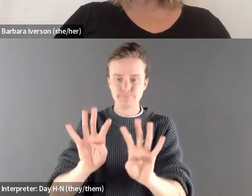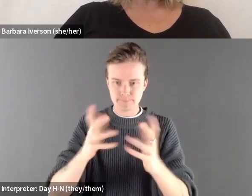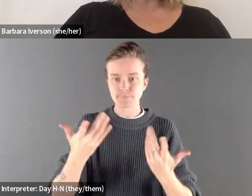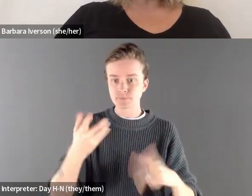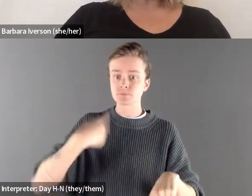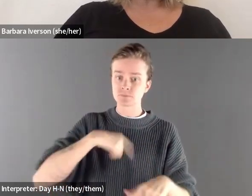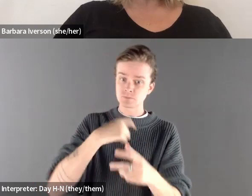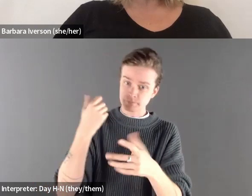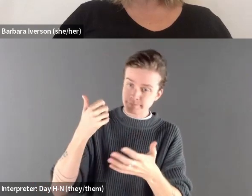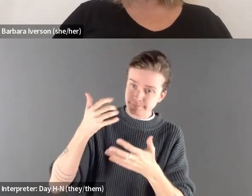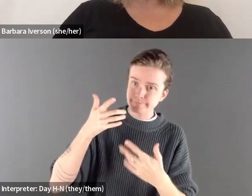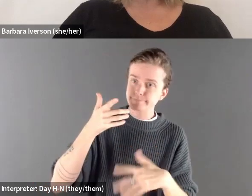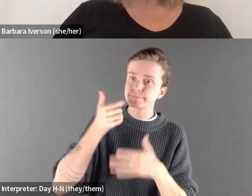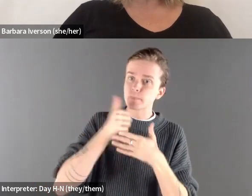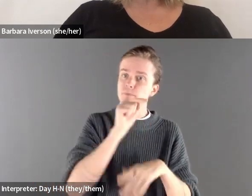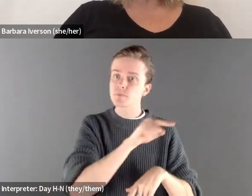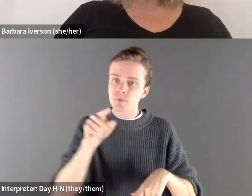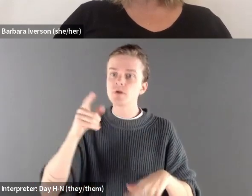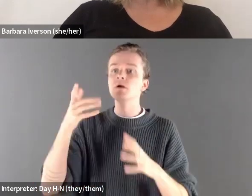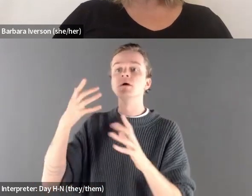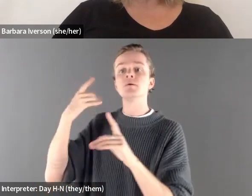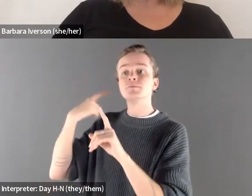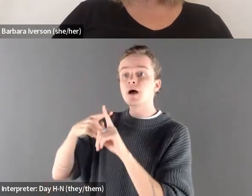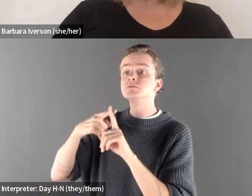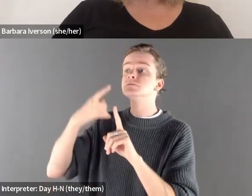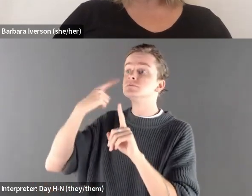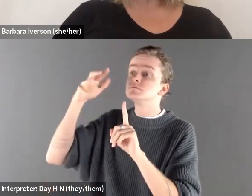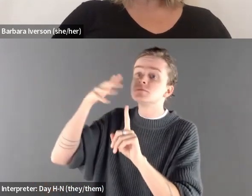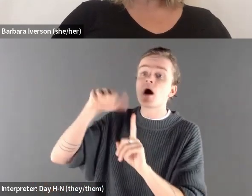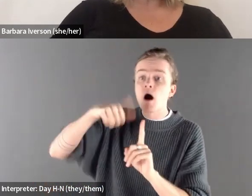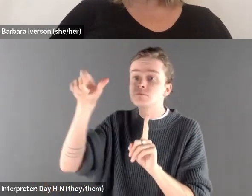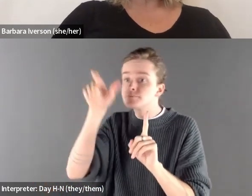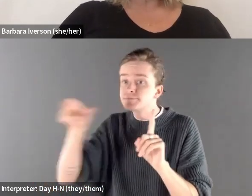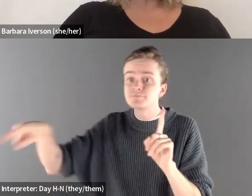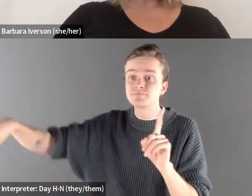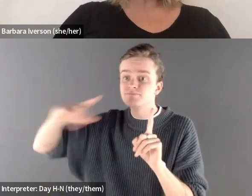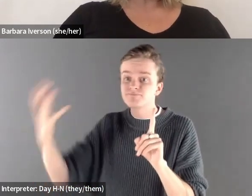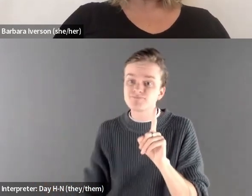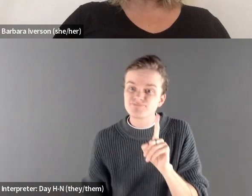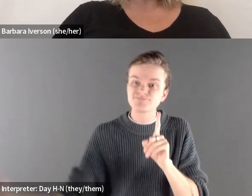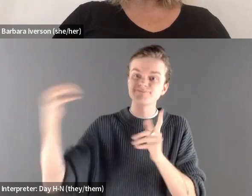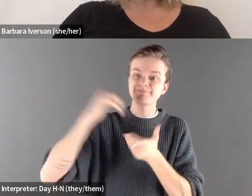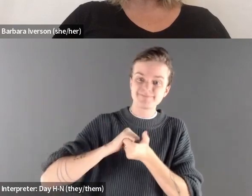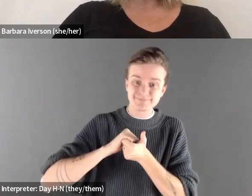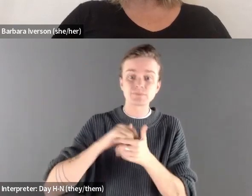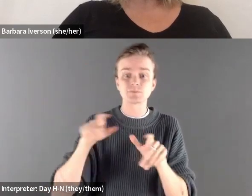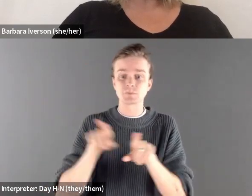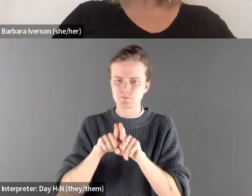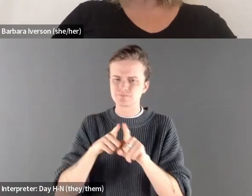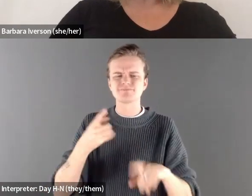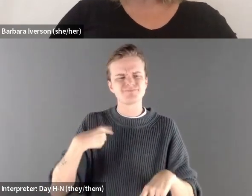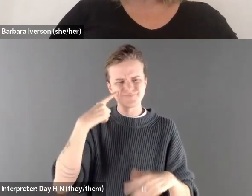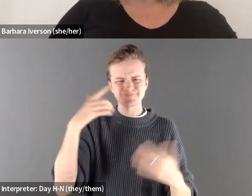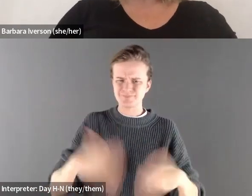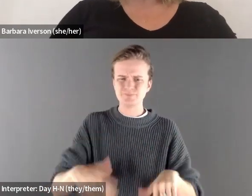think it's definitely an avenue. I mentioned specifically the work that we would start in January, because this will